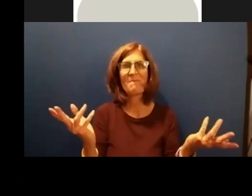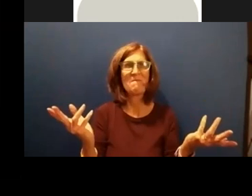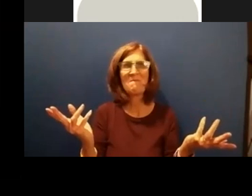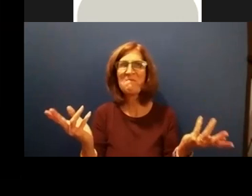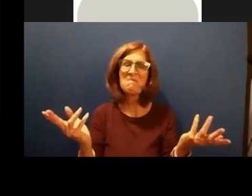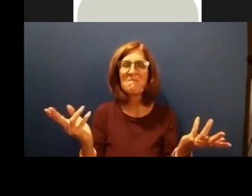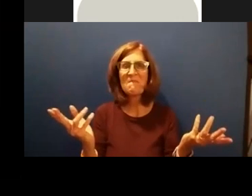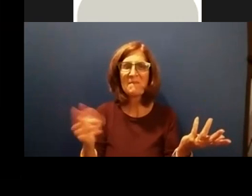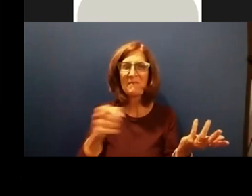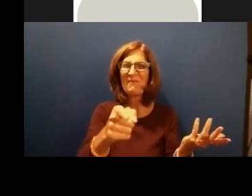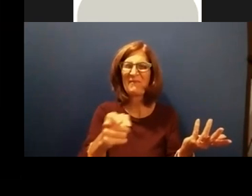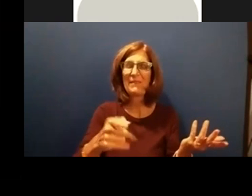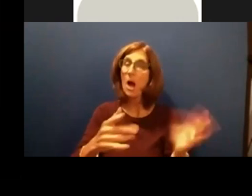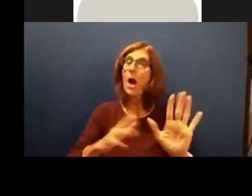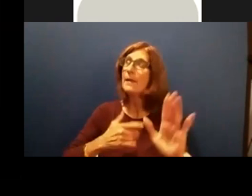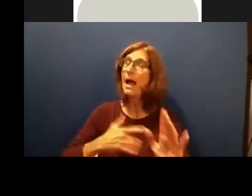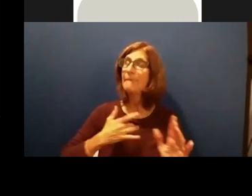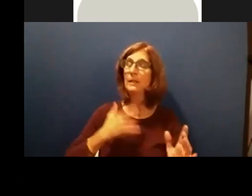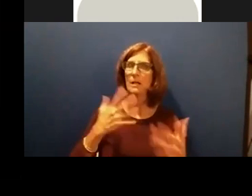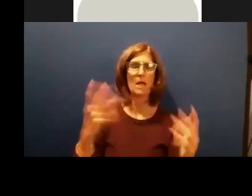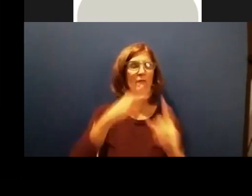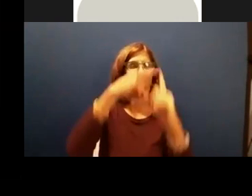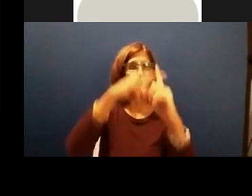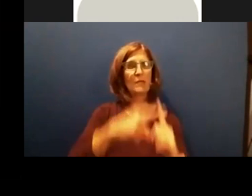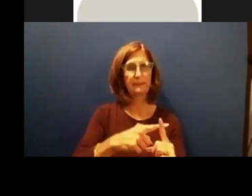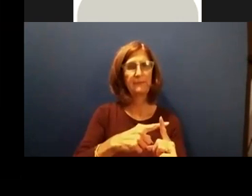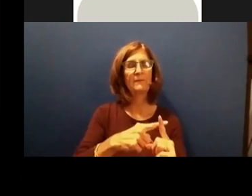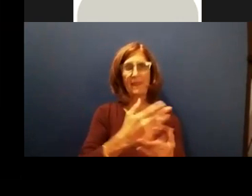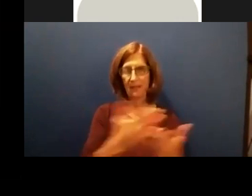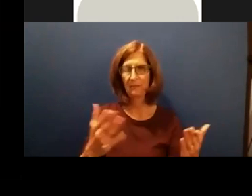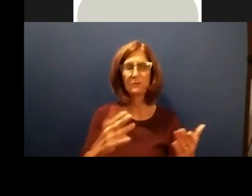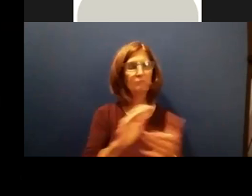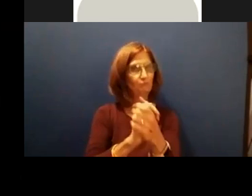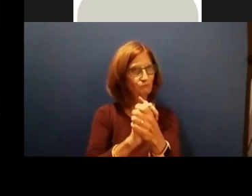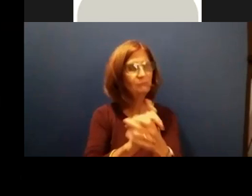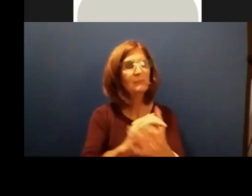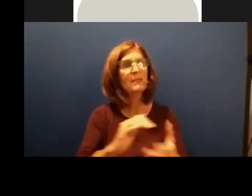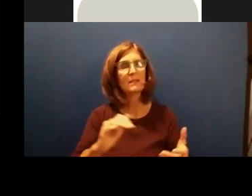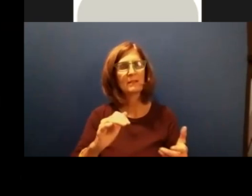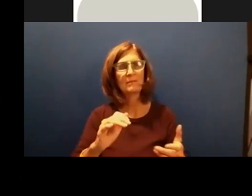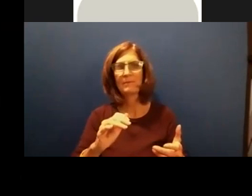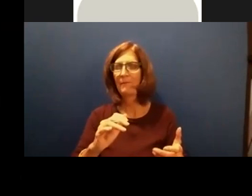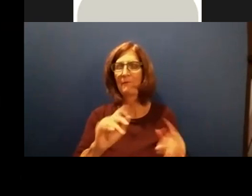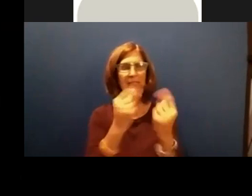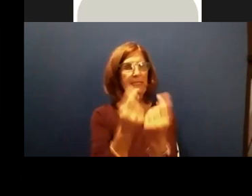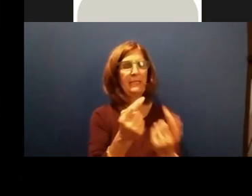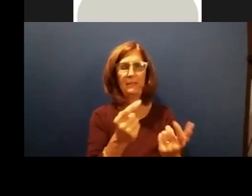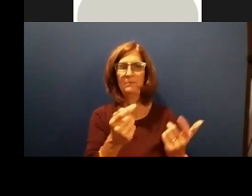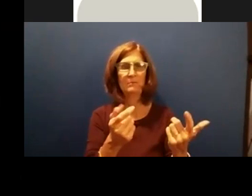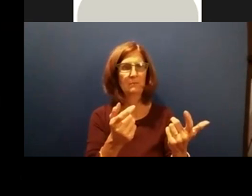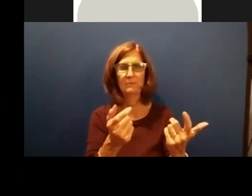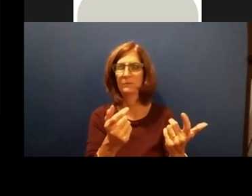there's a lot of positive outcomes here. I want to really acknowledge that and commend the development team for working so hard with the leadership of the